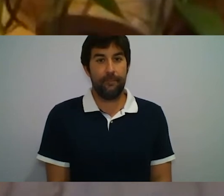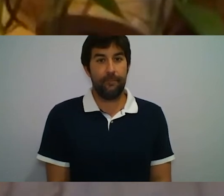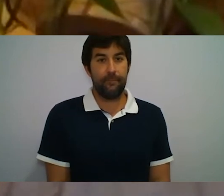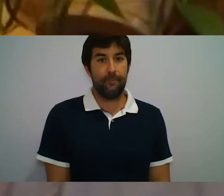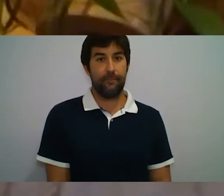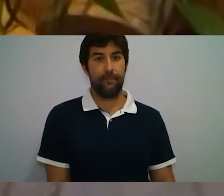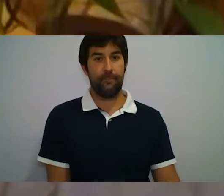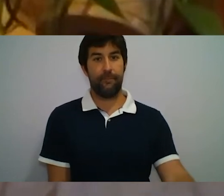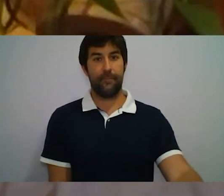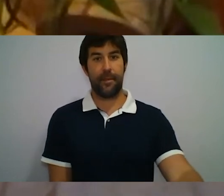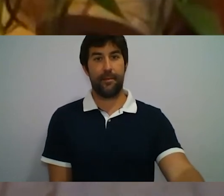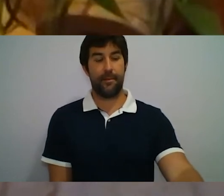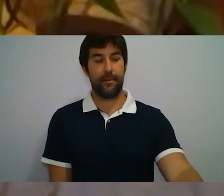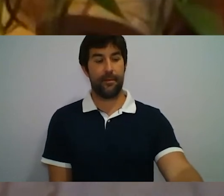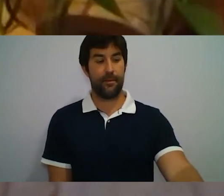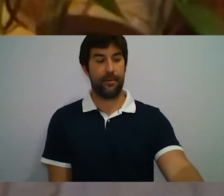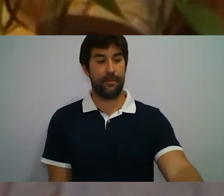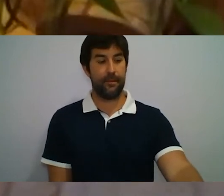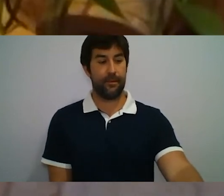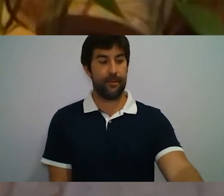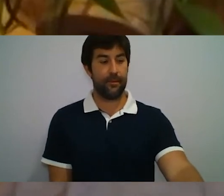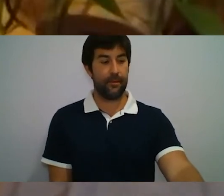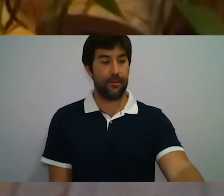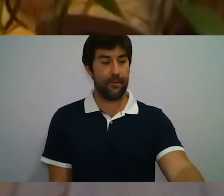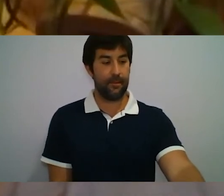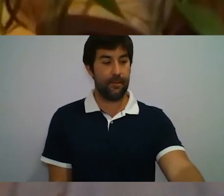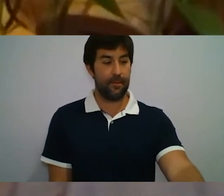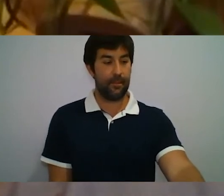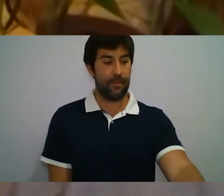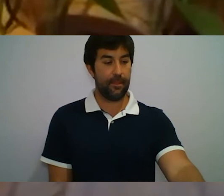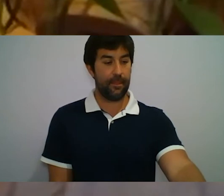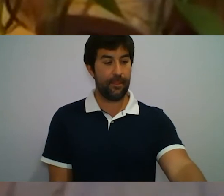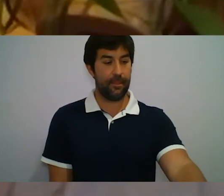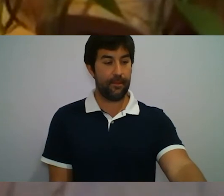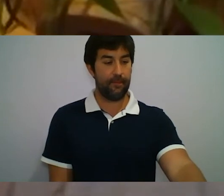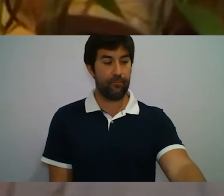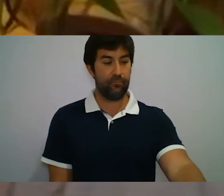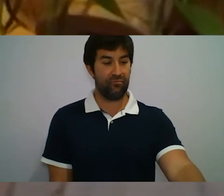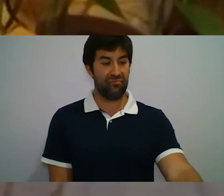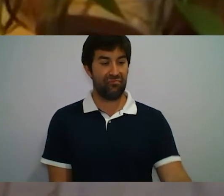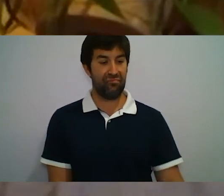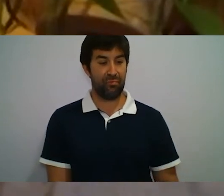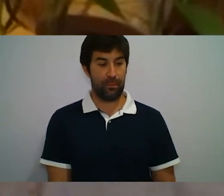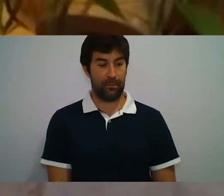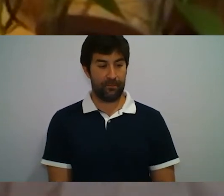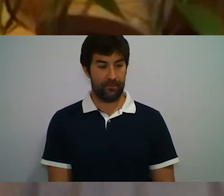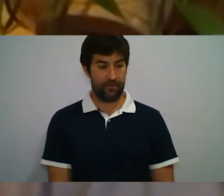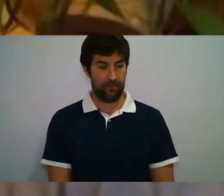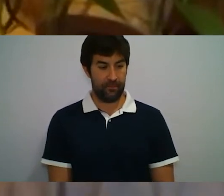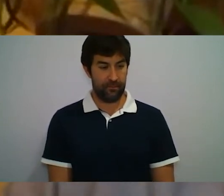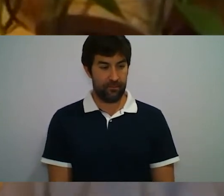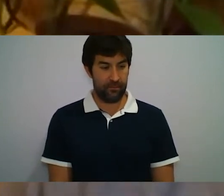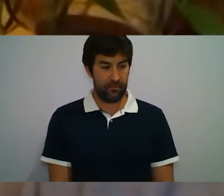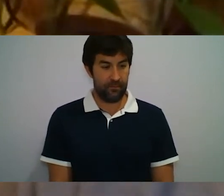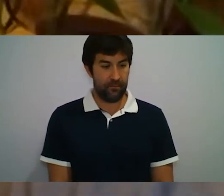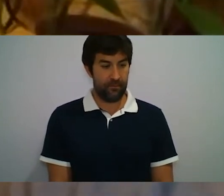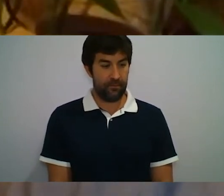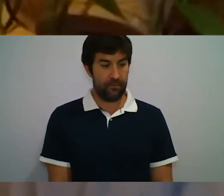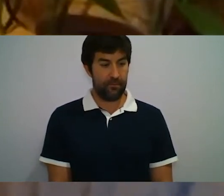let alone a real understanding of what specifically DOMI is proposing for the upcoming fiscal year and long-term planning. So Director Ricks, do you want to talk about any